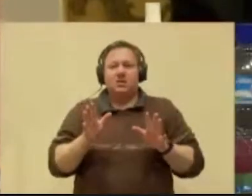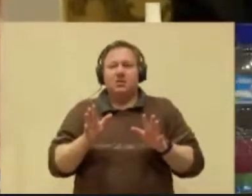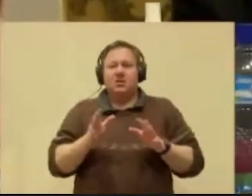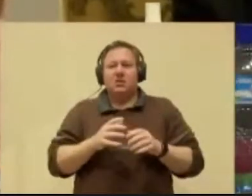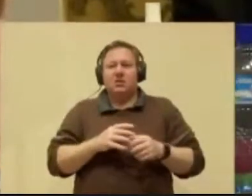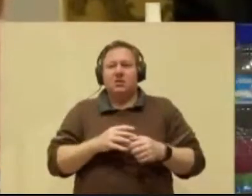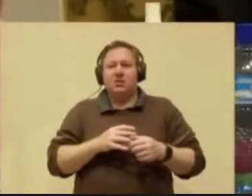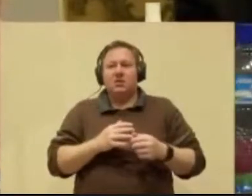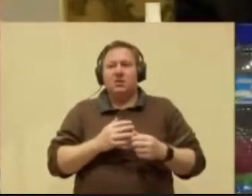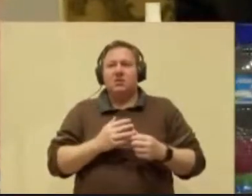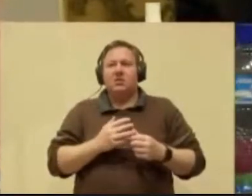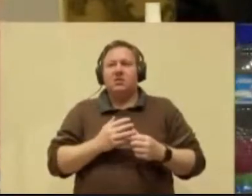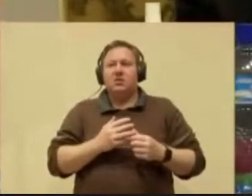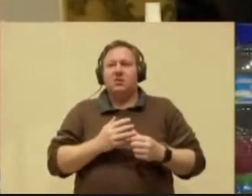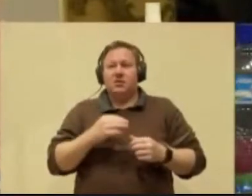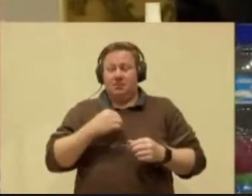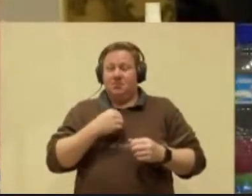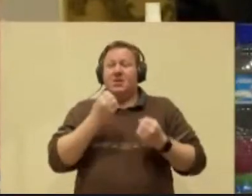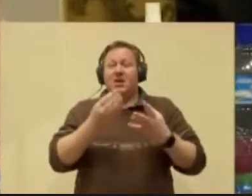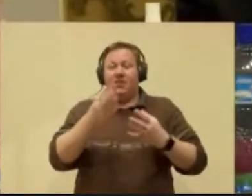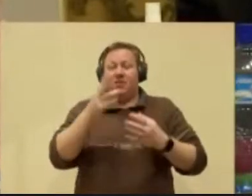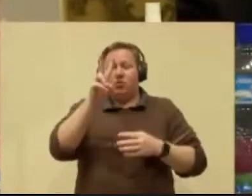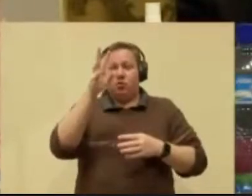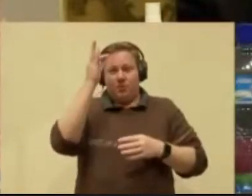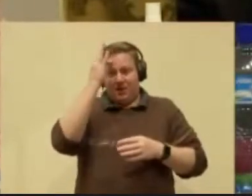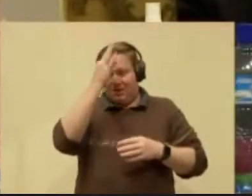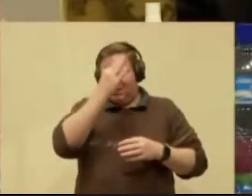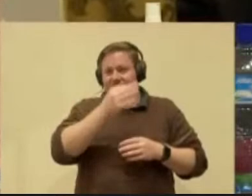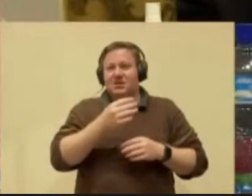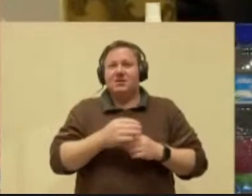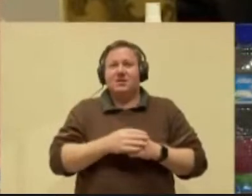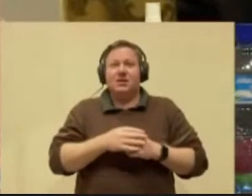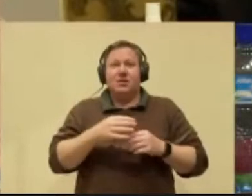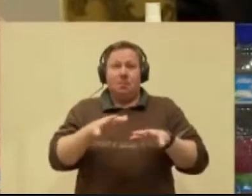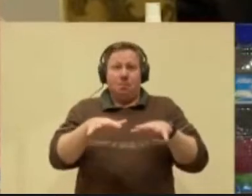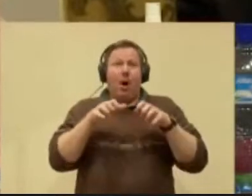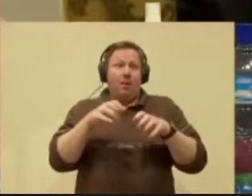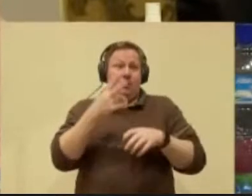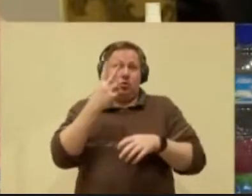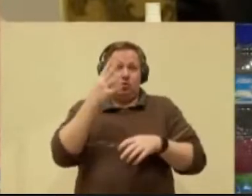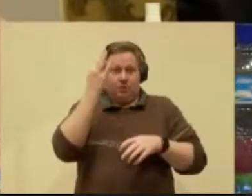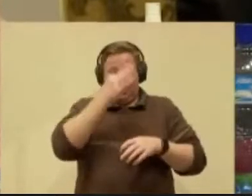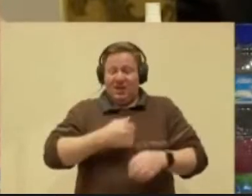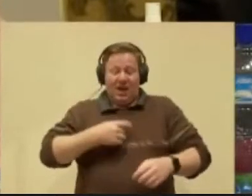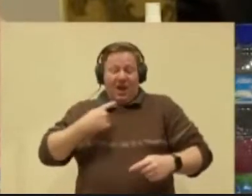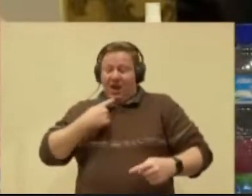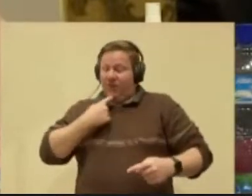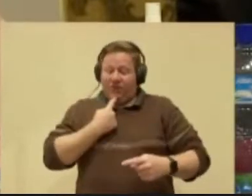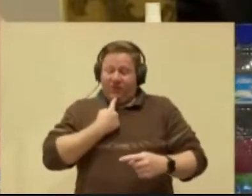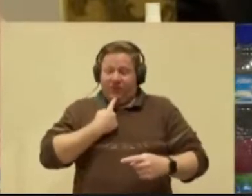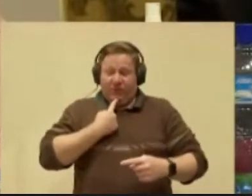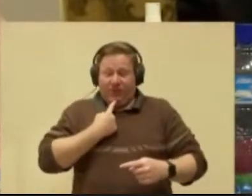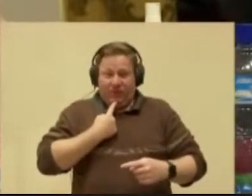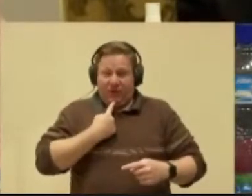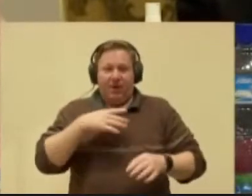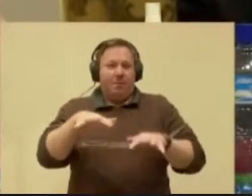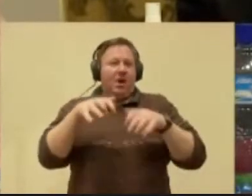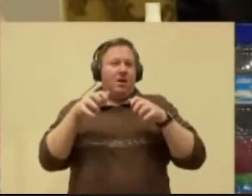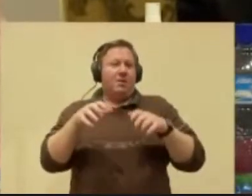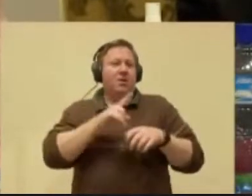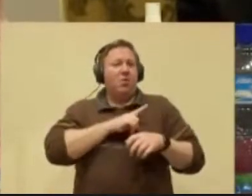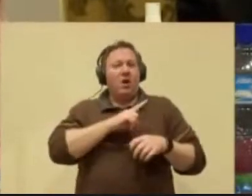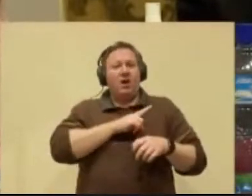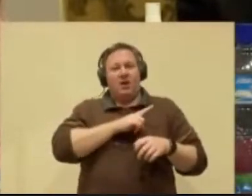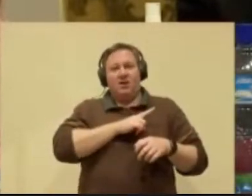because i'm giving two minutes and we are getting two minutes in parliament and we see everything that we want to say because we don't